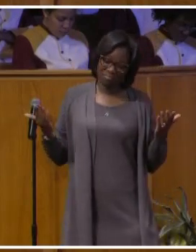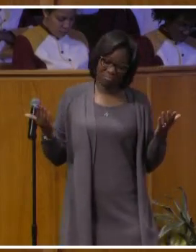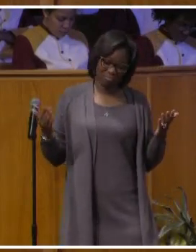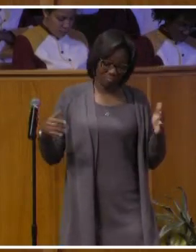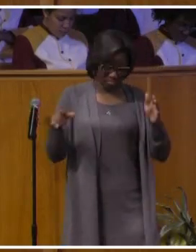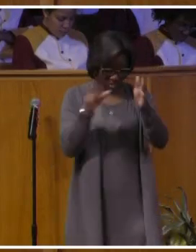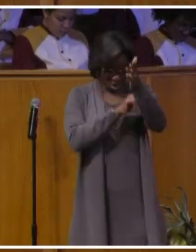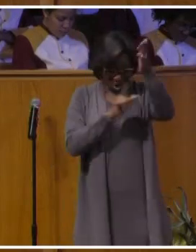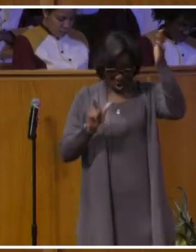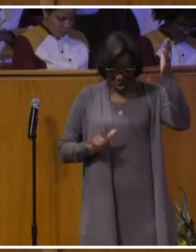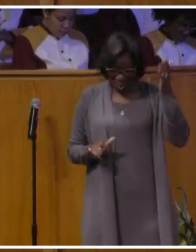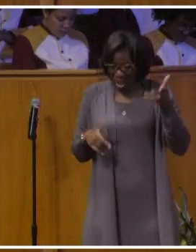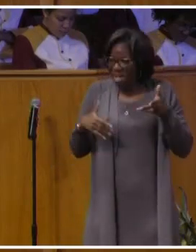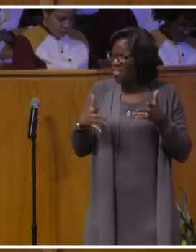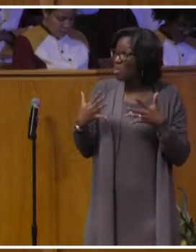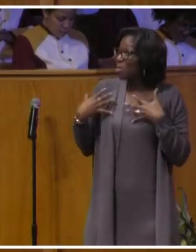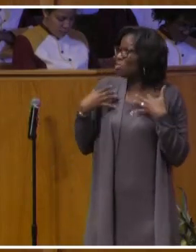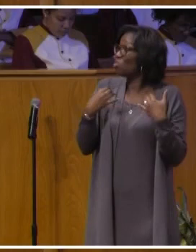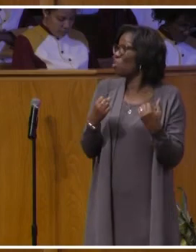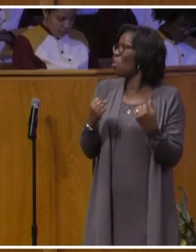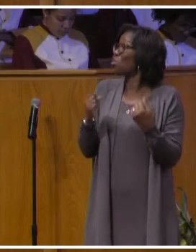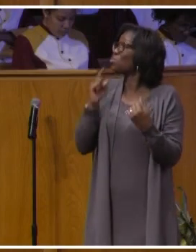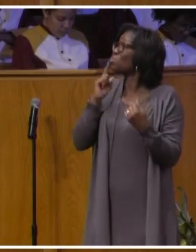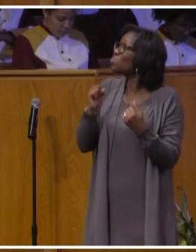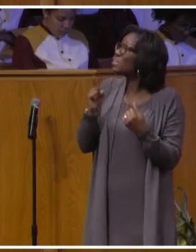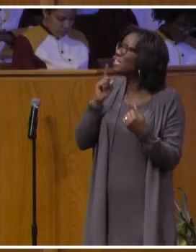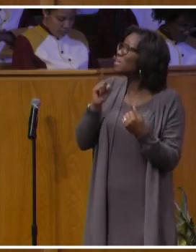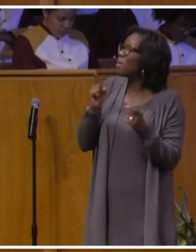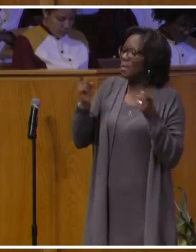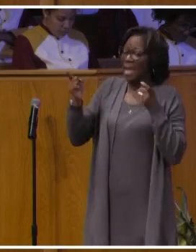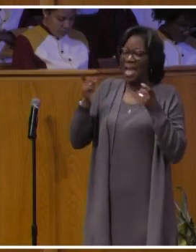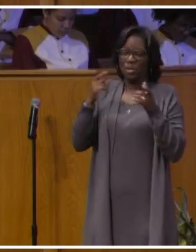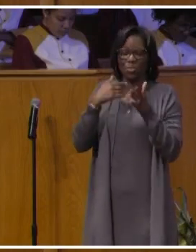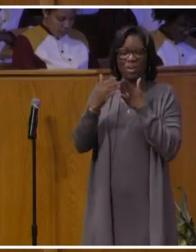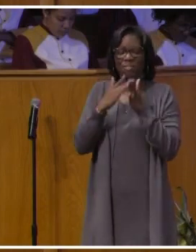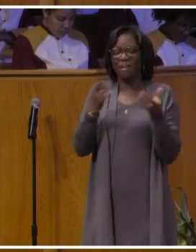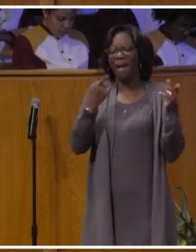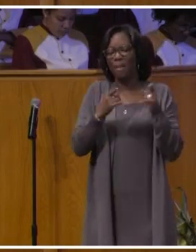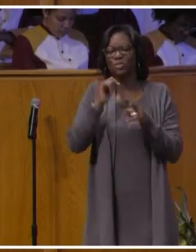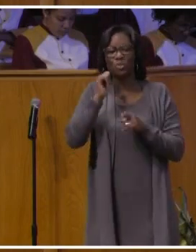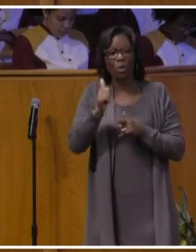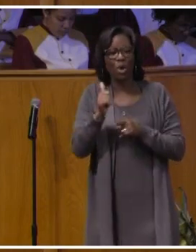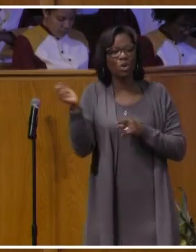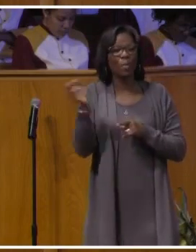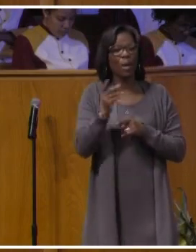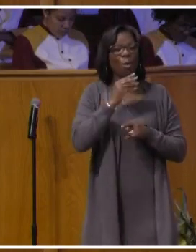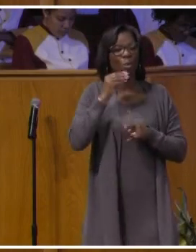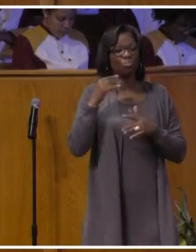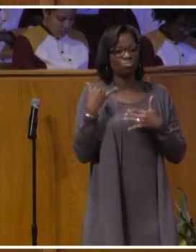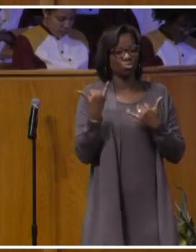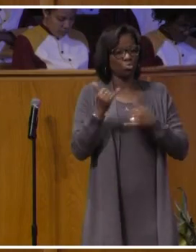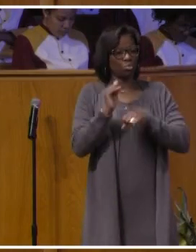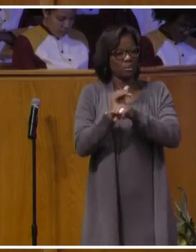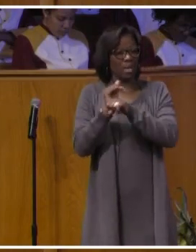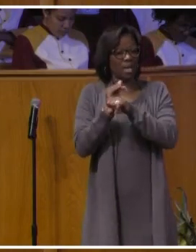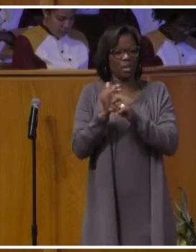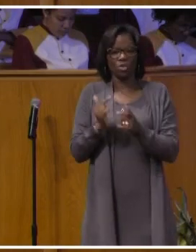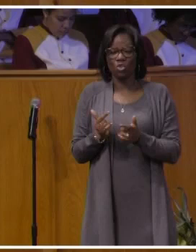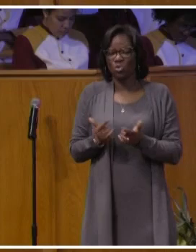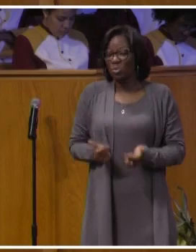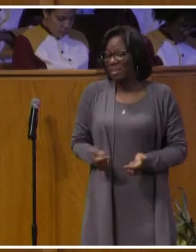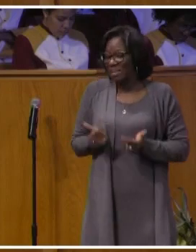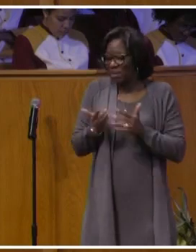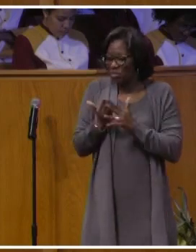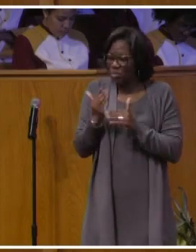Lord, allow that to give me strength to face tomorrow, strength to go back home tonight, strength to live through this